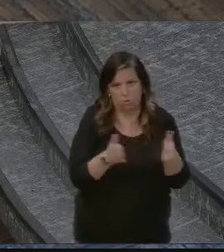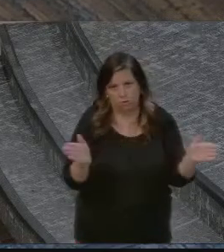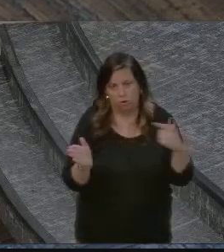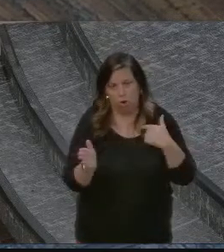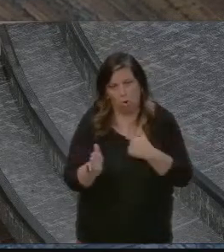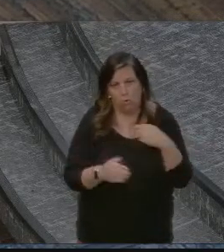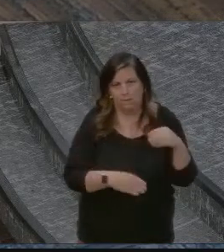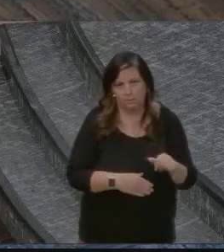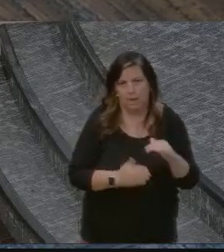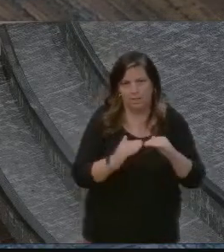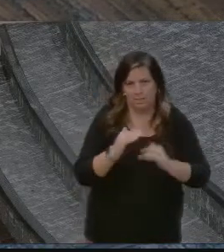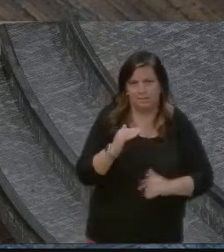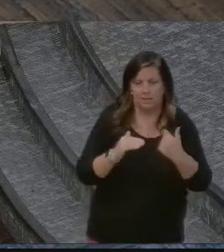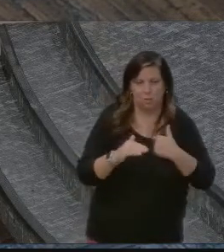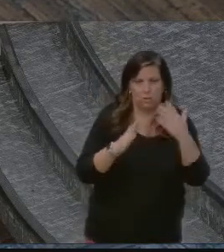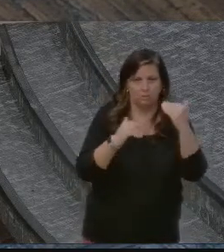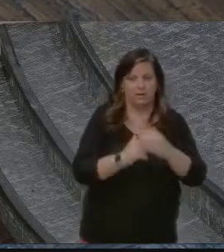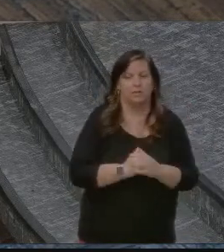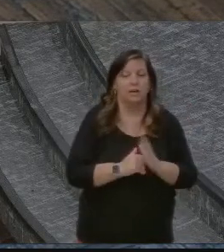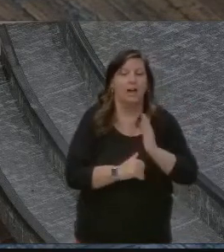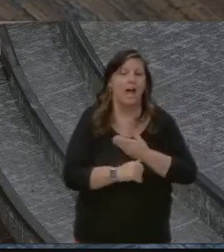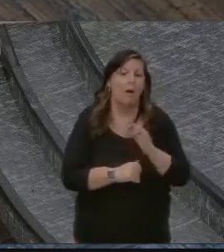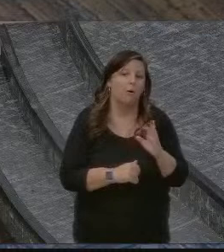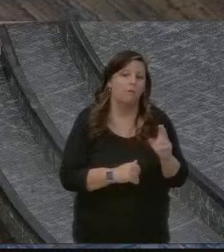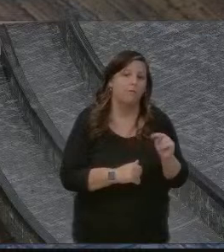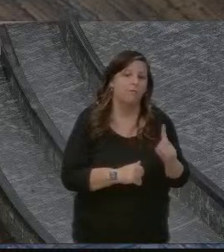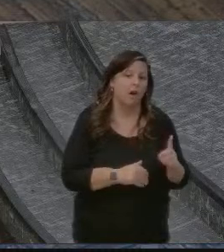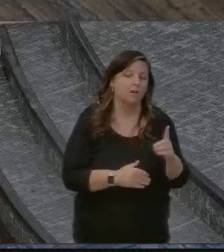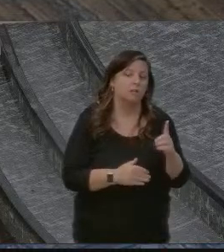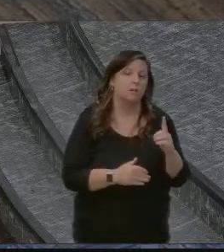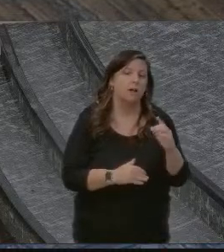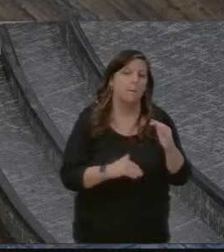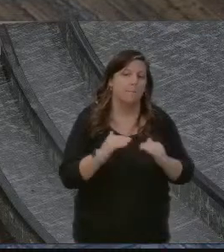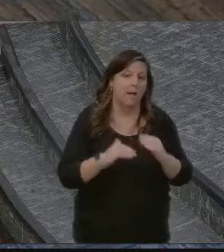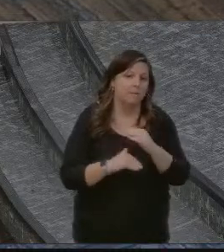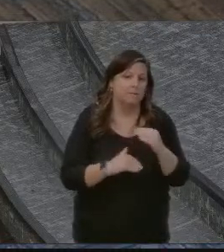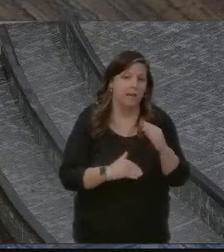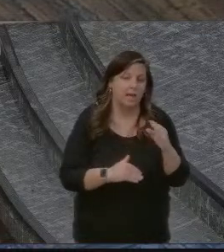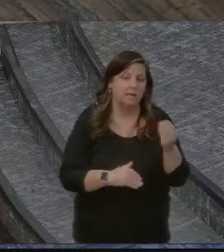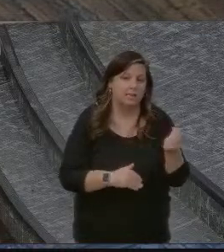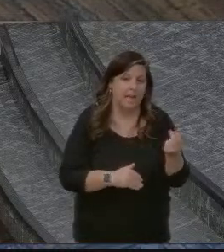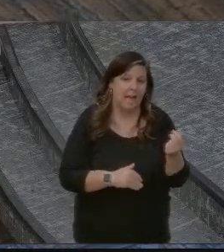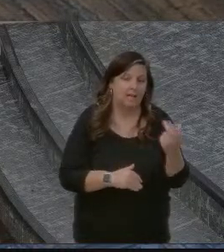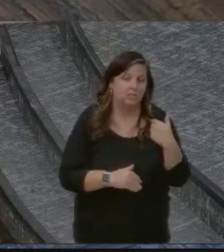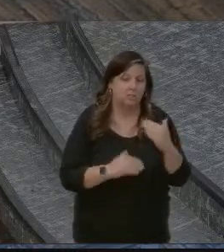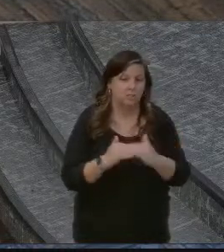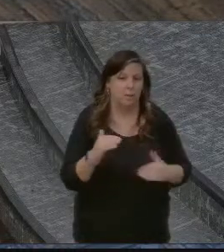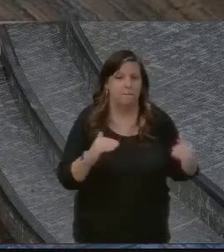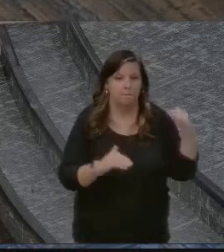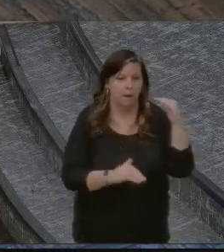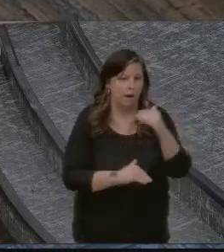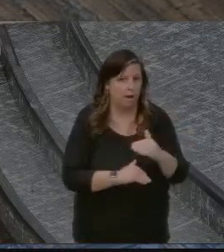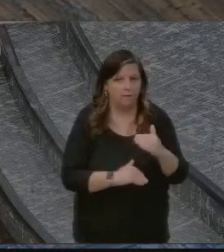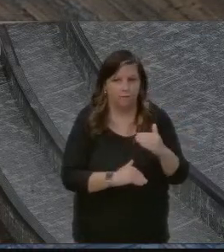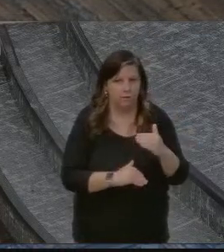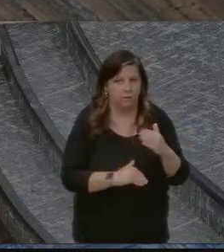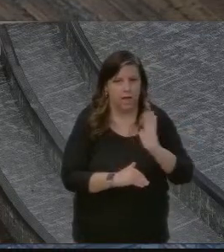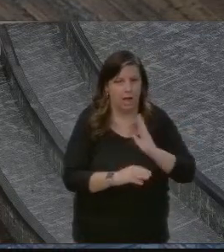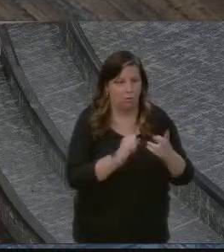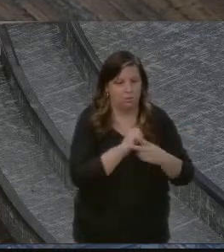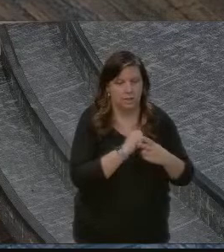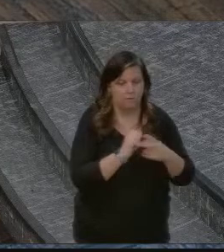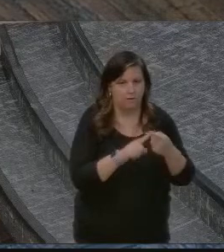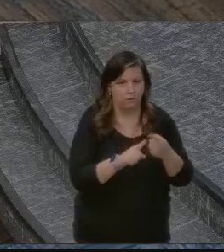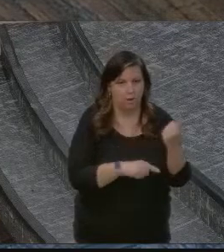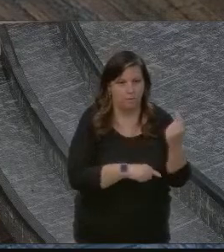Both our fund balance and our cash are above where they were last year, and that's again just due to the strong revenues and less than